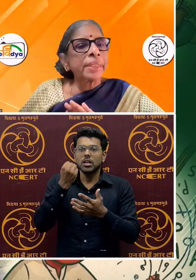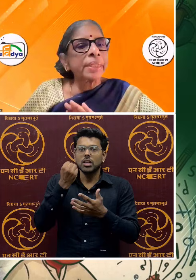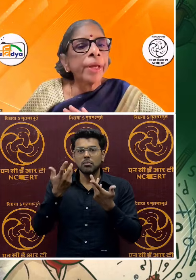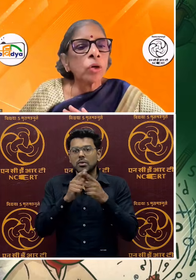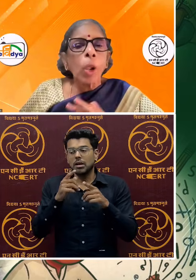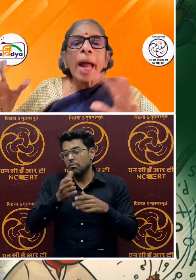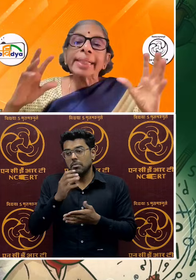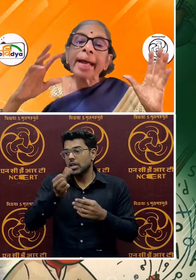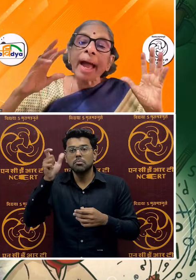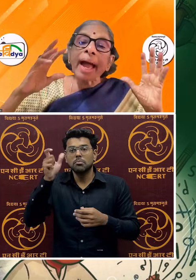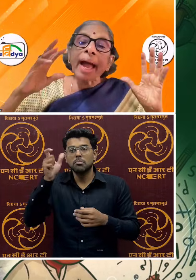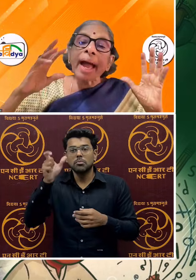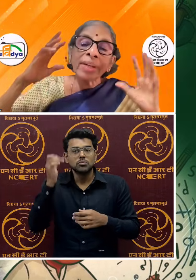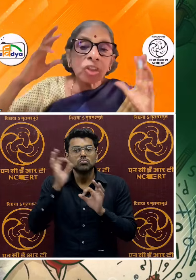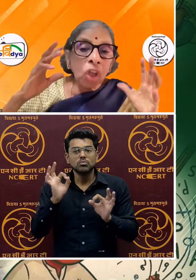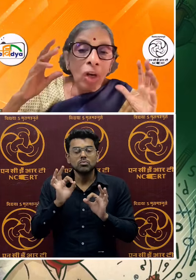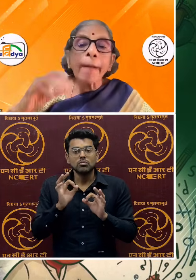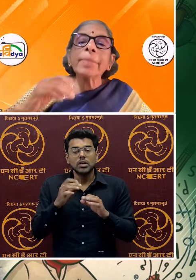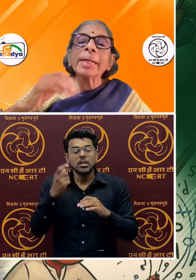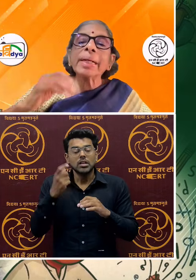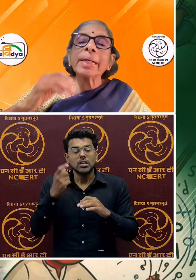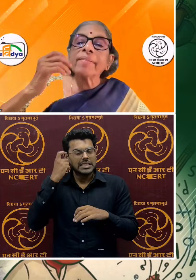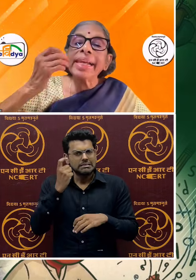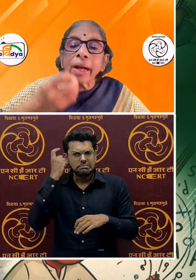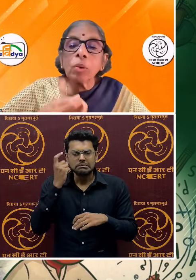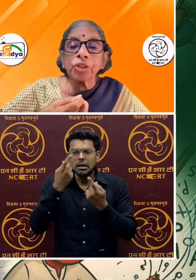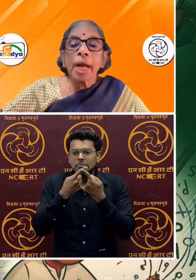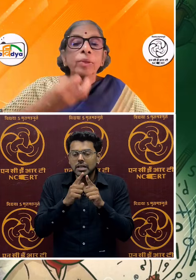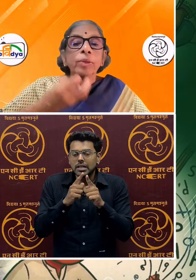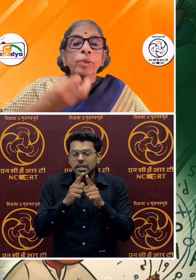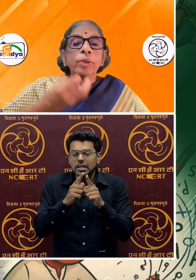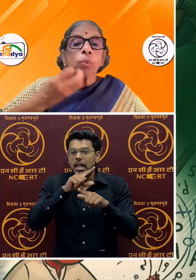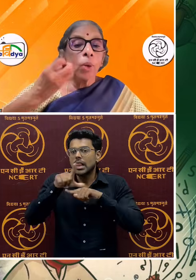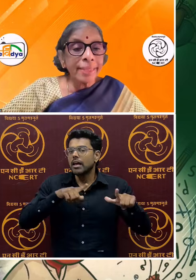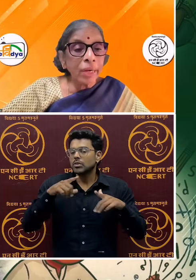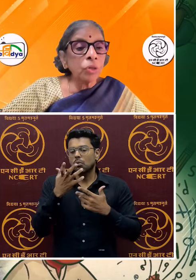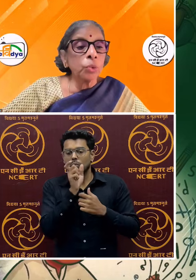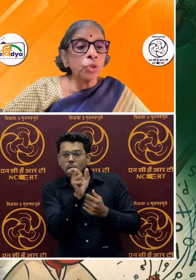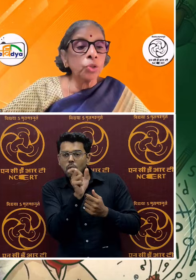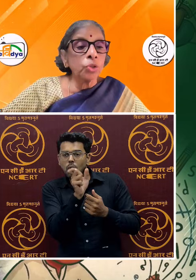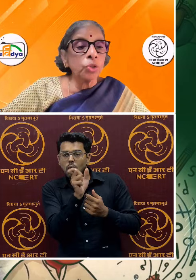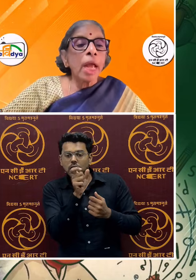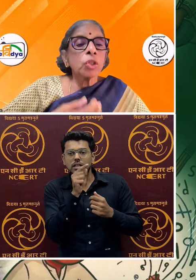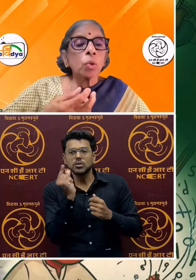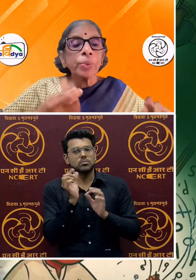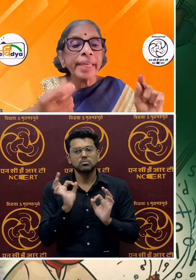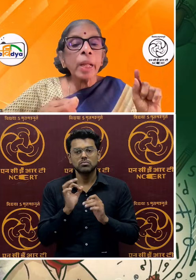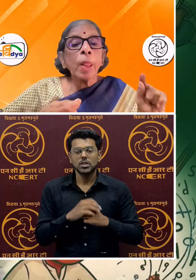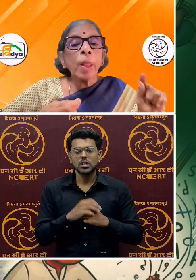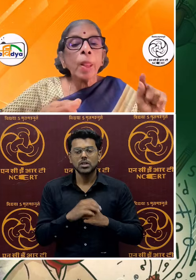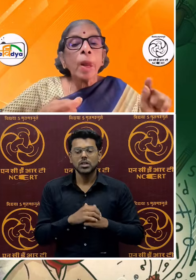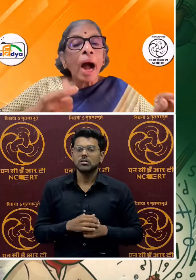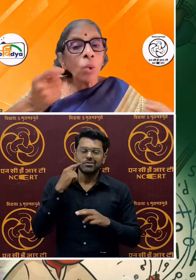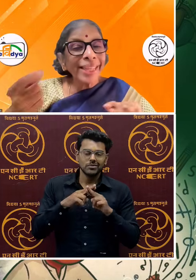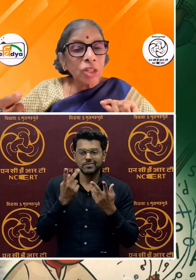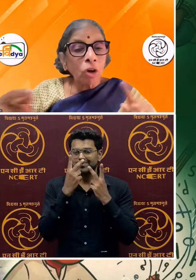other person may not know. They are having the thought, but language, the words are not used. So you